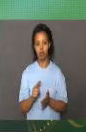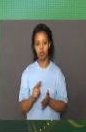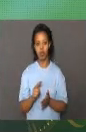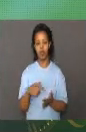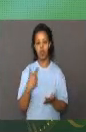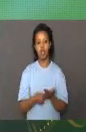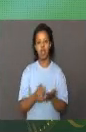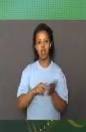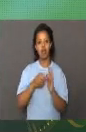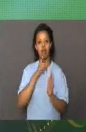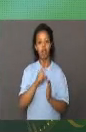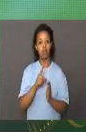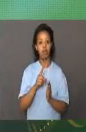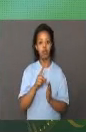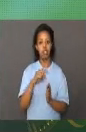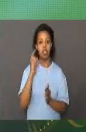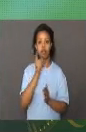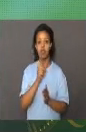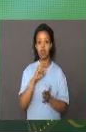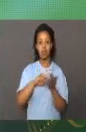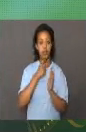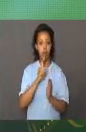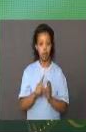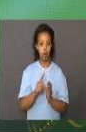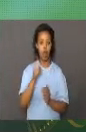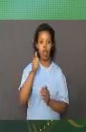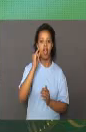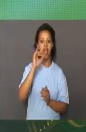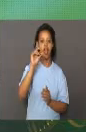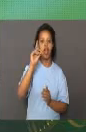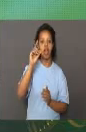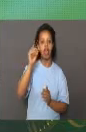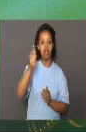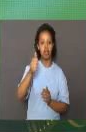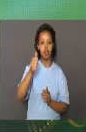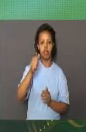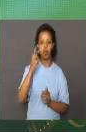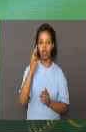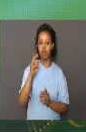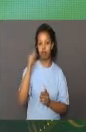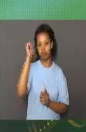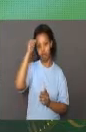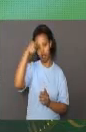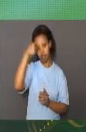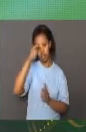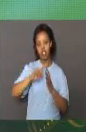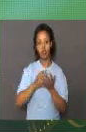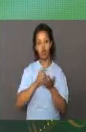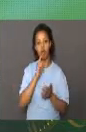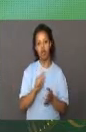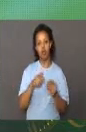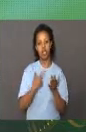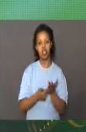This is when AIDS develops. AIDS seriously reduces the body's